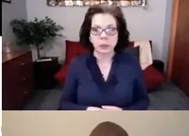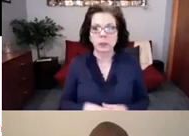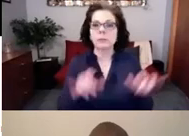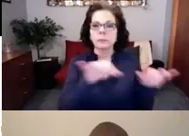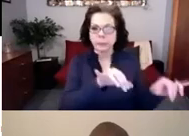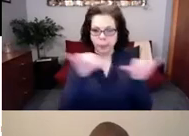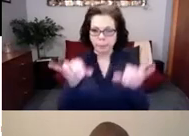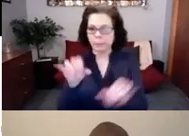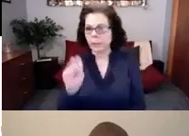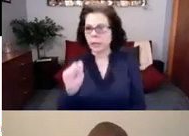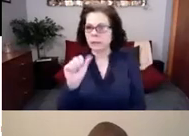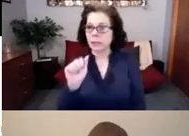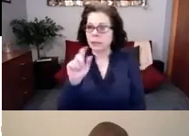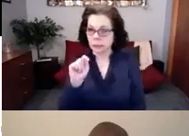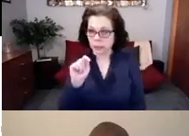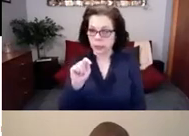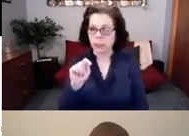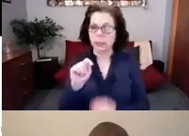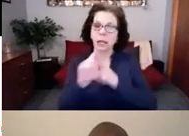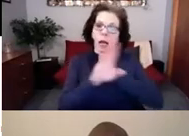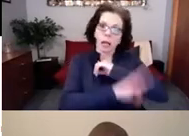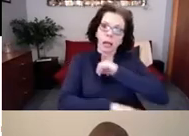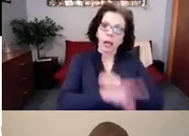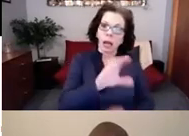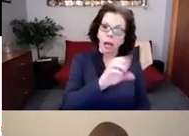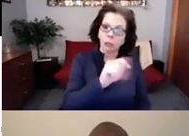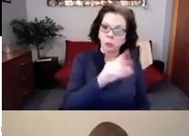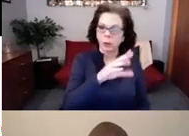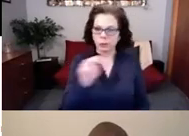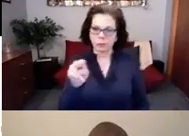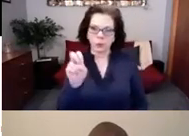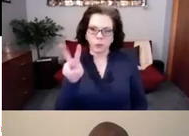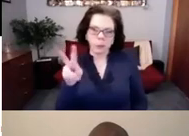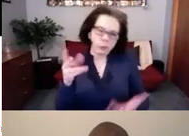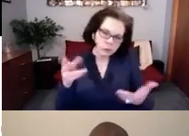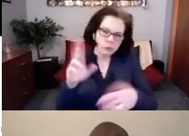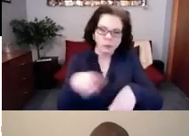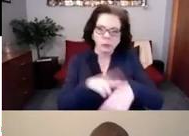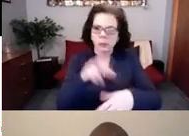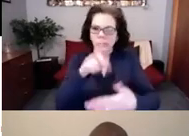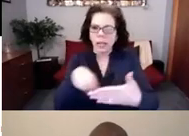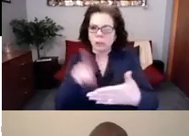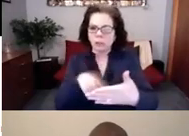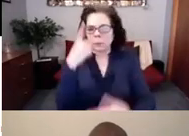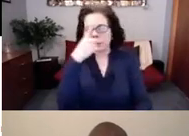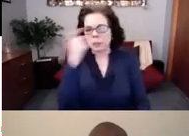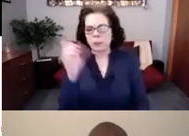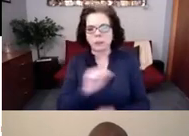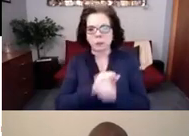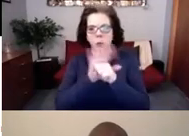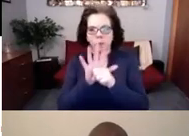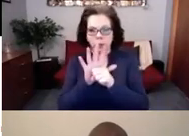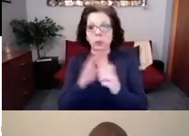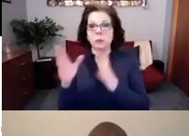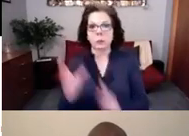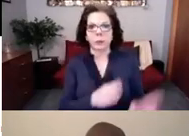SAT, the October and November exams were canceled due to COVID. And the plan is to offer